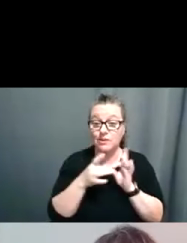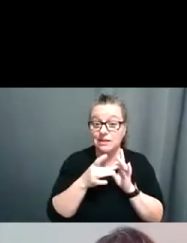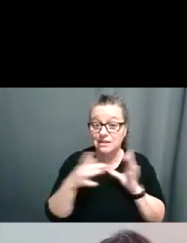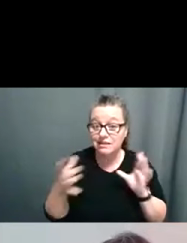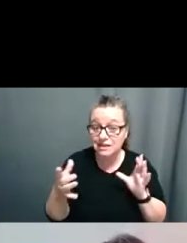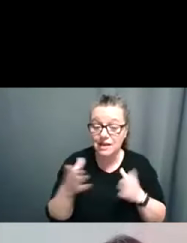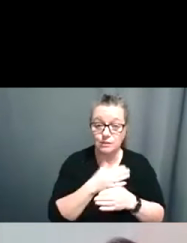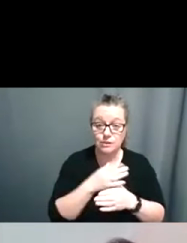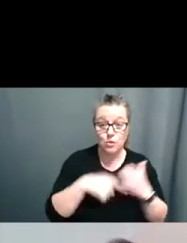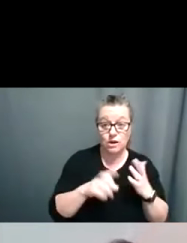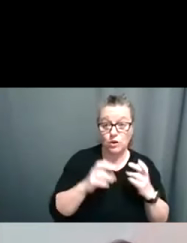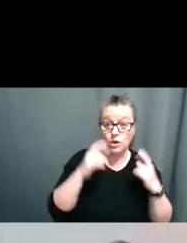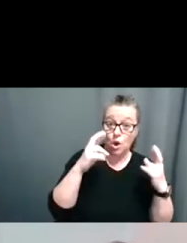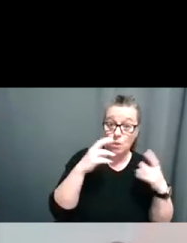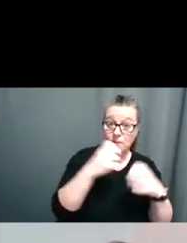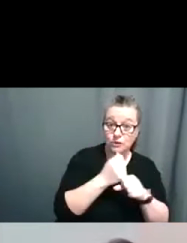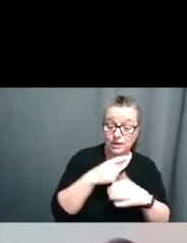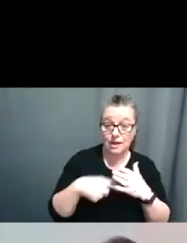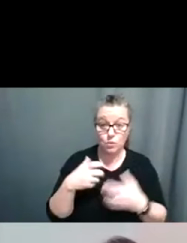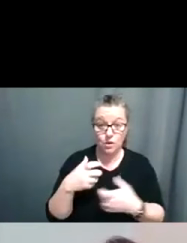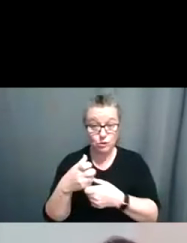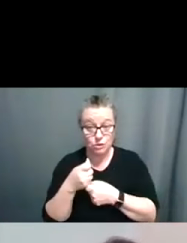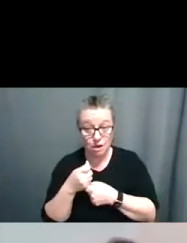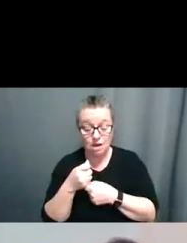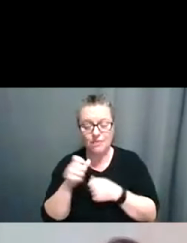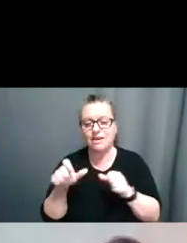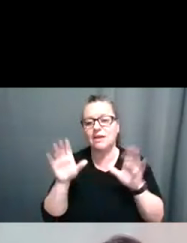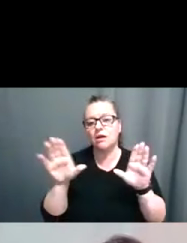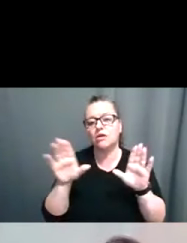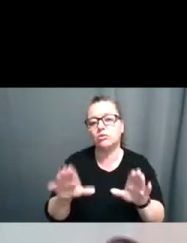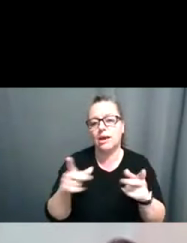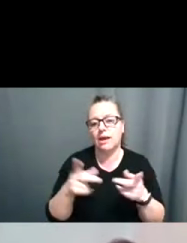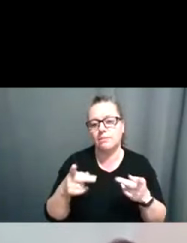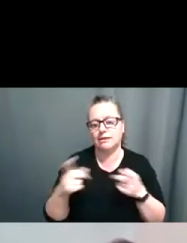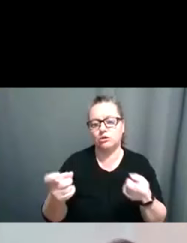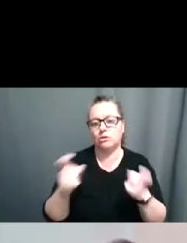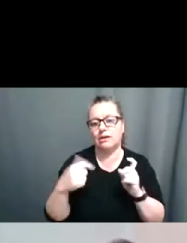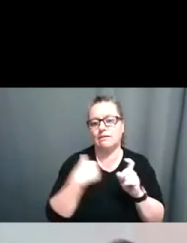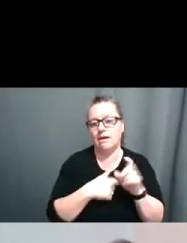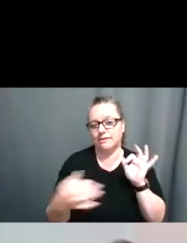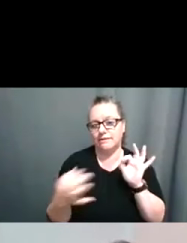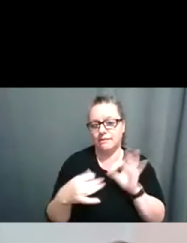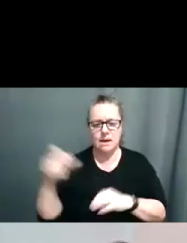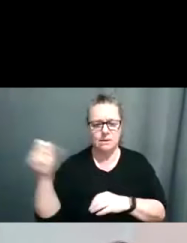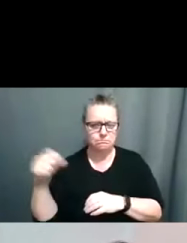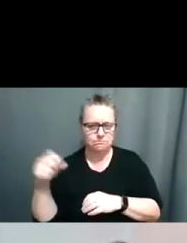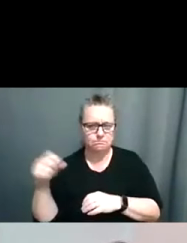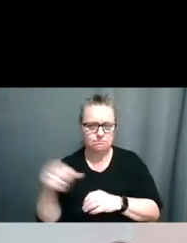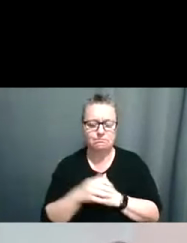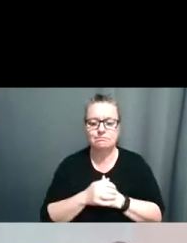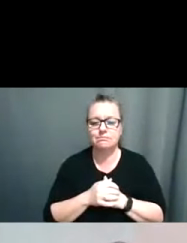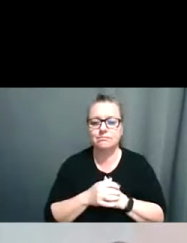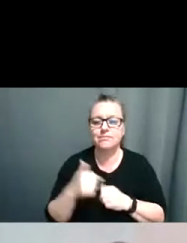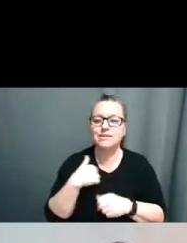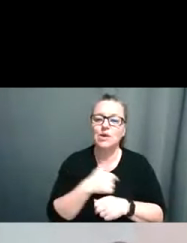between what you were hoping to get and what you got, that's a great place to give us that feedback. Absolutely. So we want to